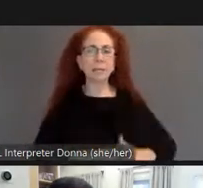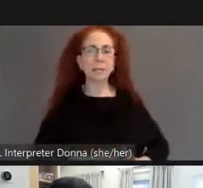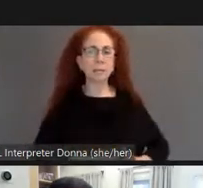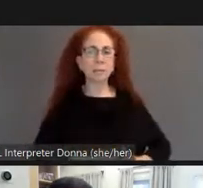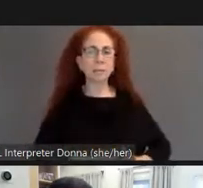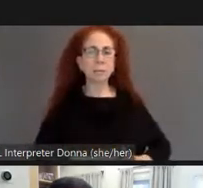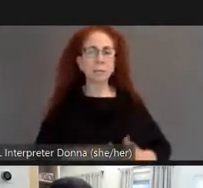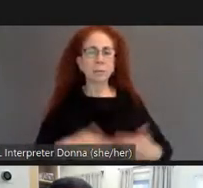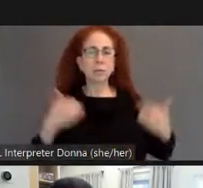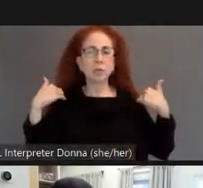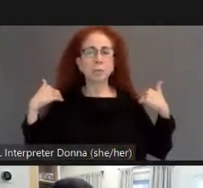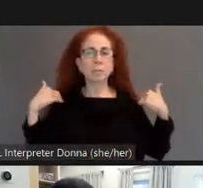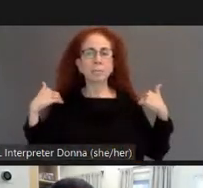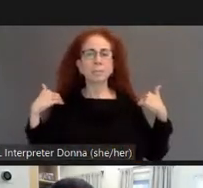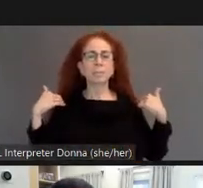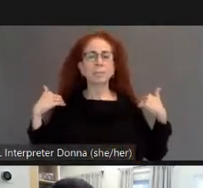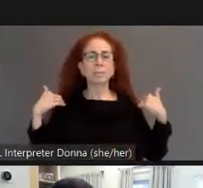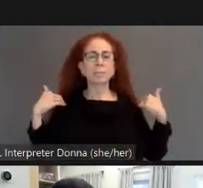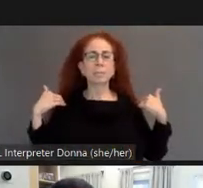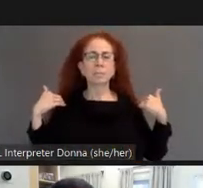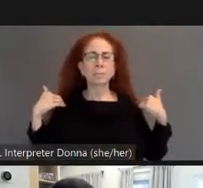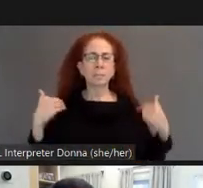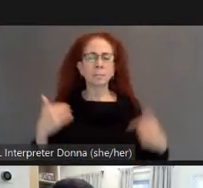her shoulders rise and fall.